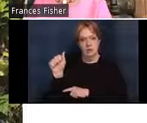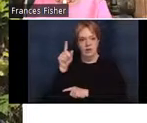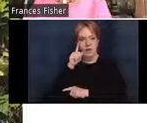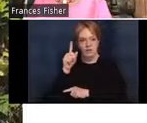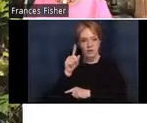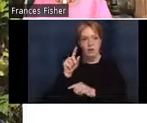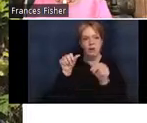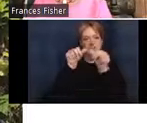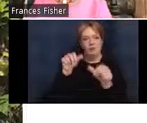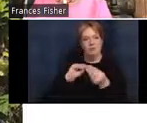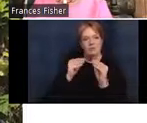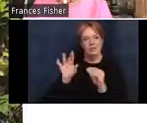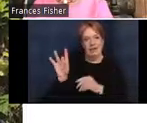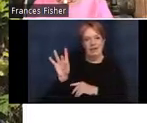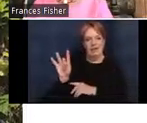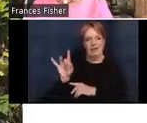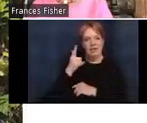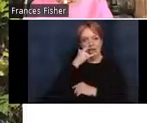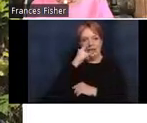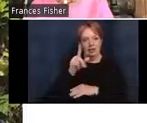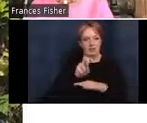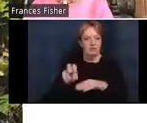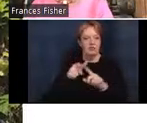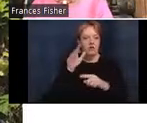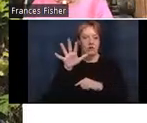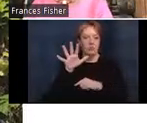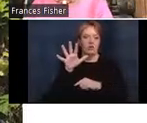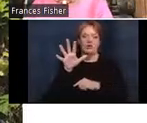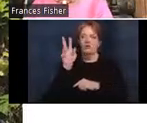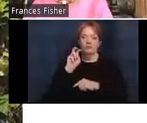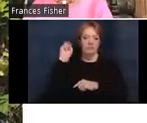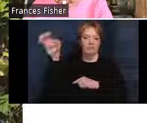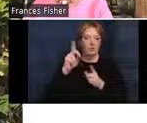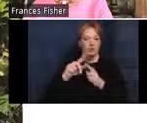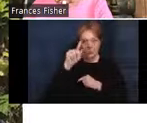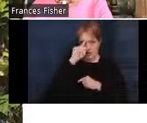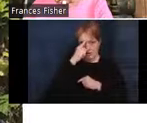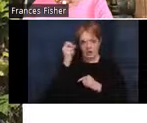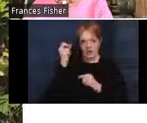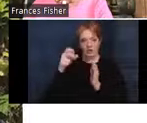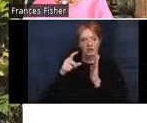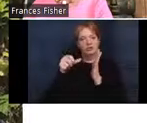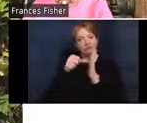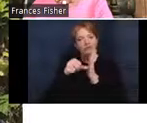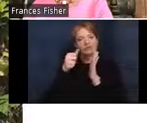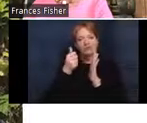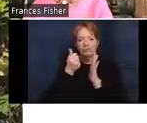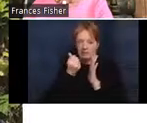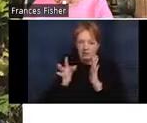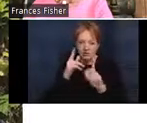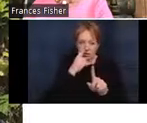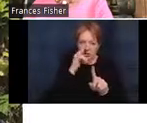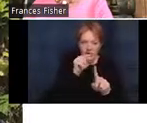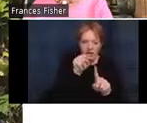8. It appears to be influenced by her trips to India, where she sketched temple columns of similar construction. The sculpture was unfinished at the time of